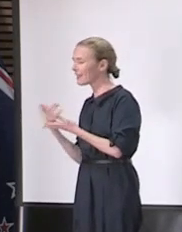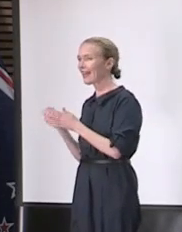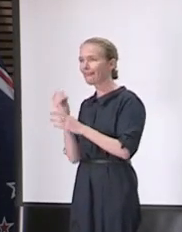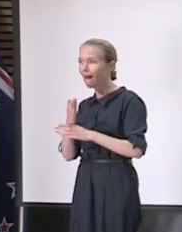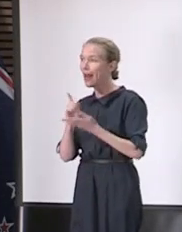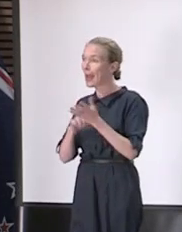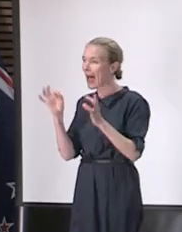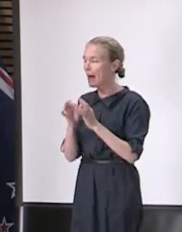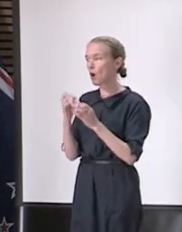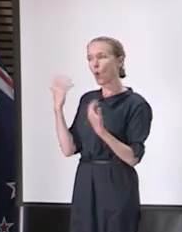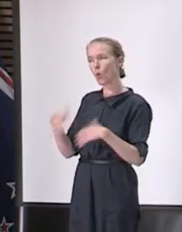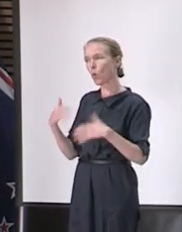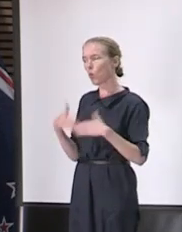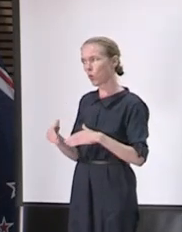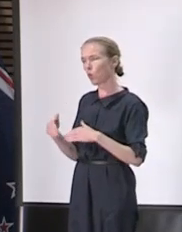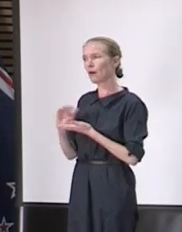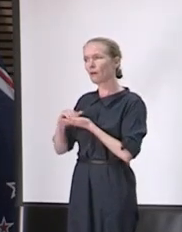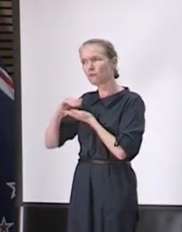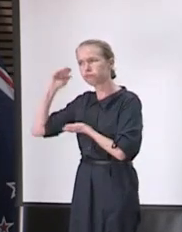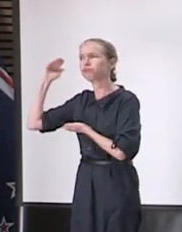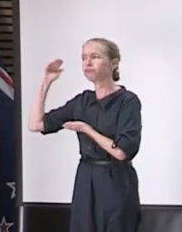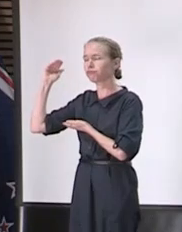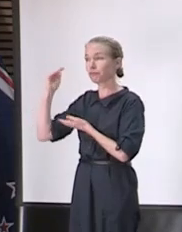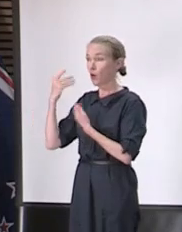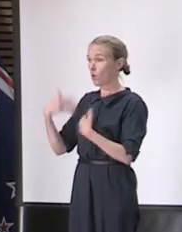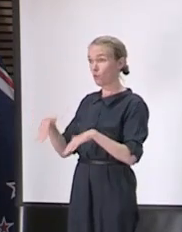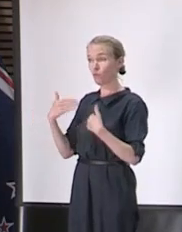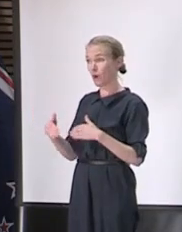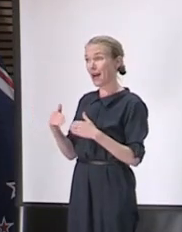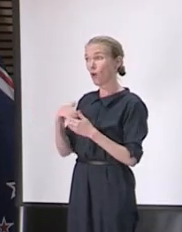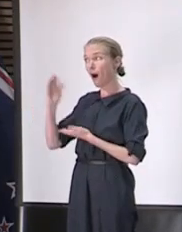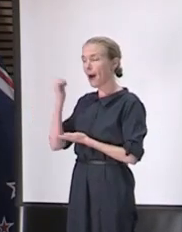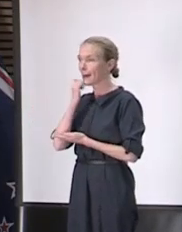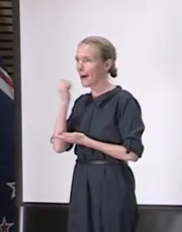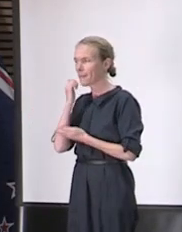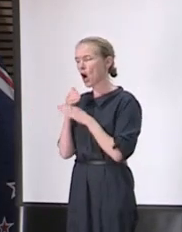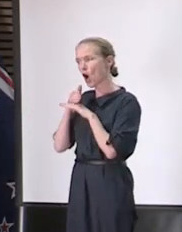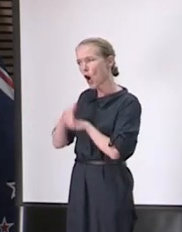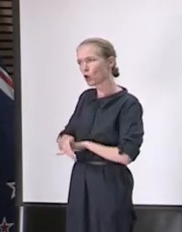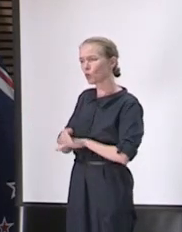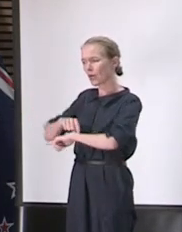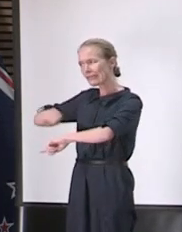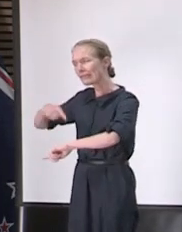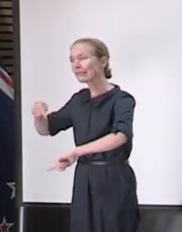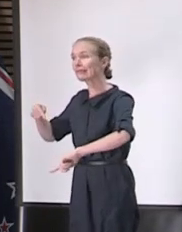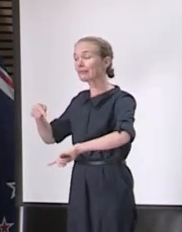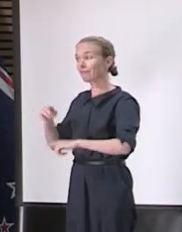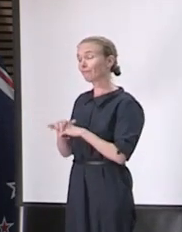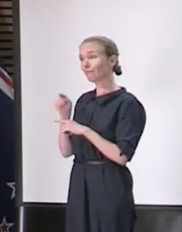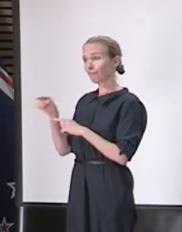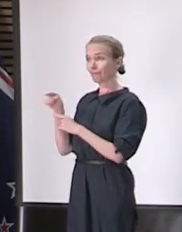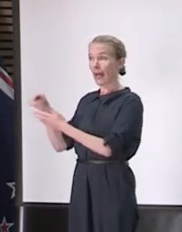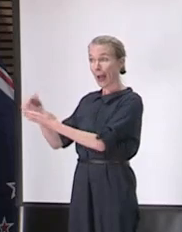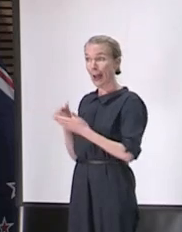200,000 swabs, which have been a pillar of our efforts and to support us going into alert level two, has